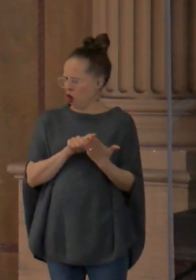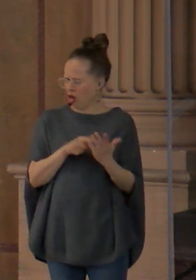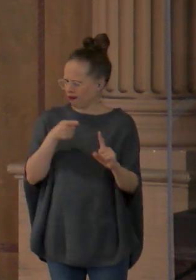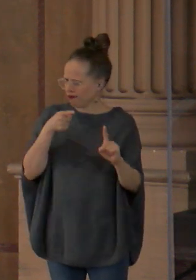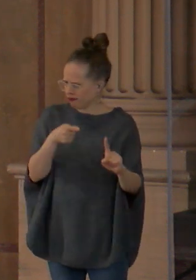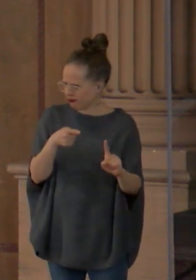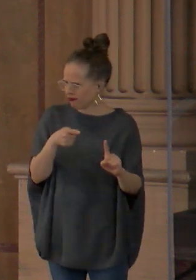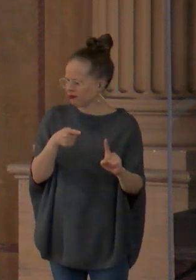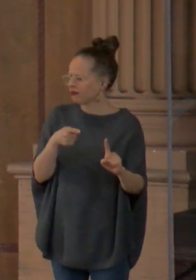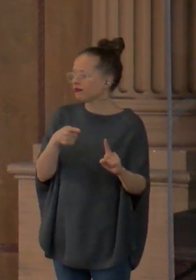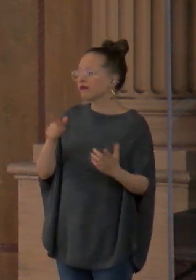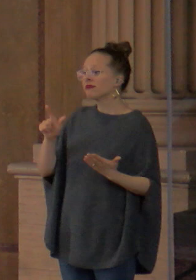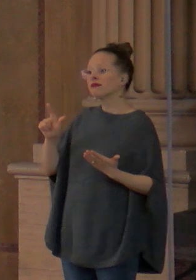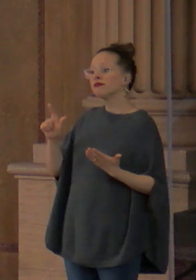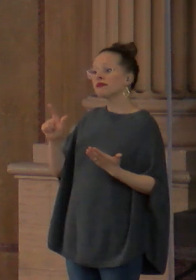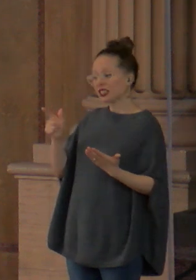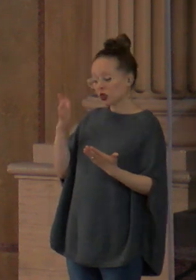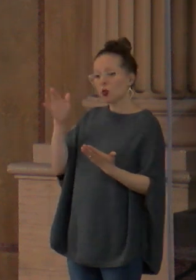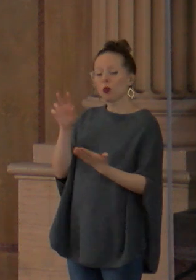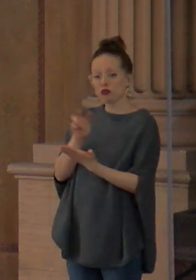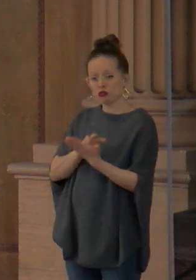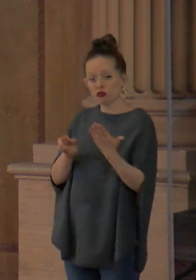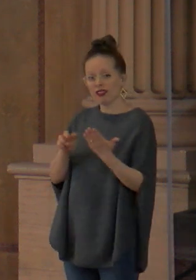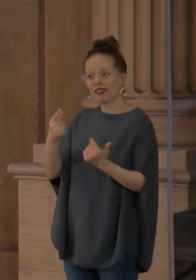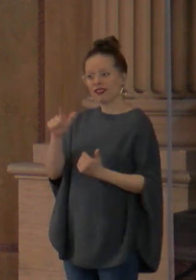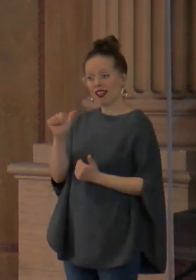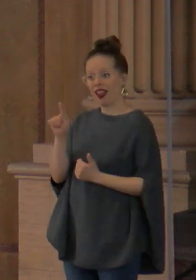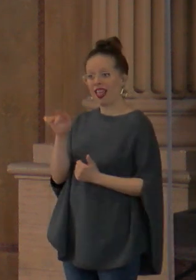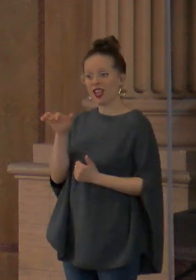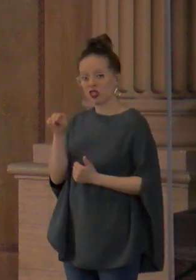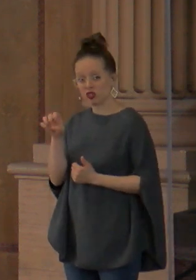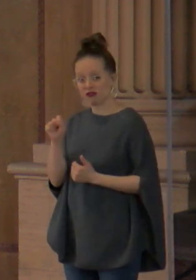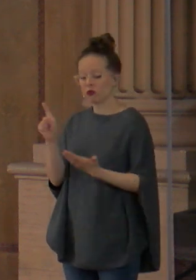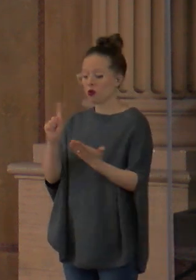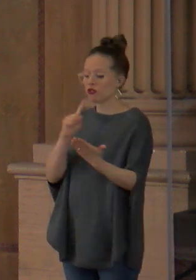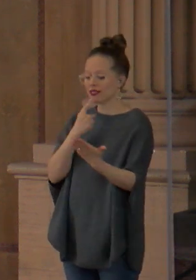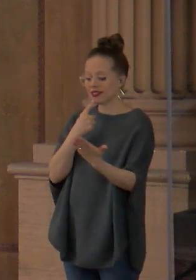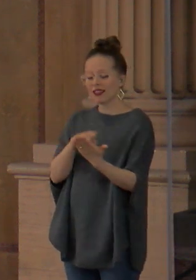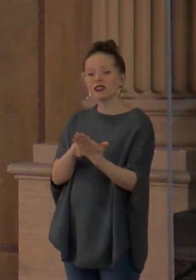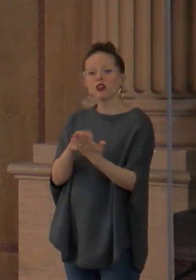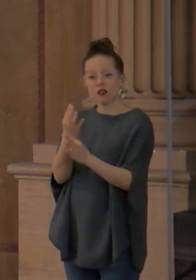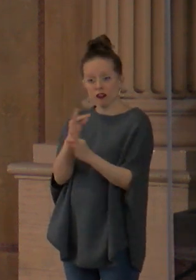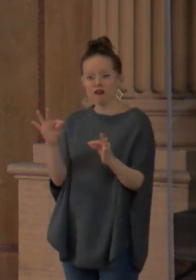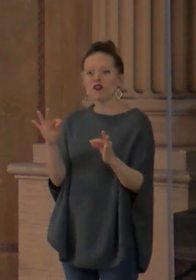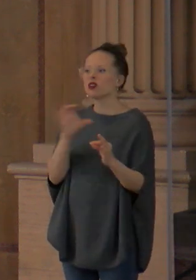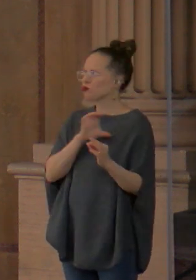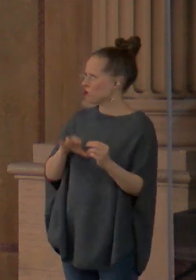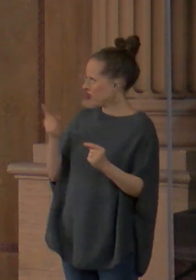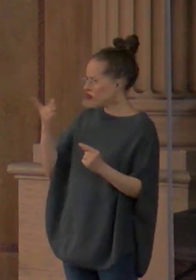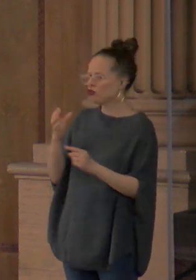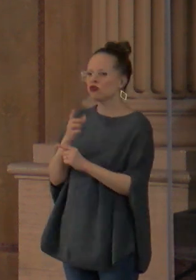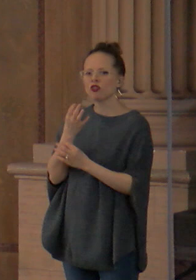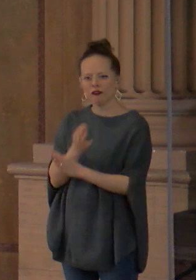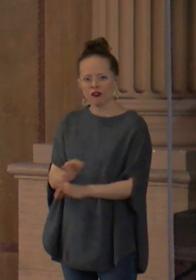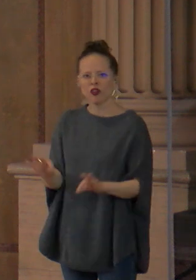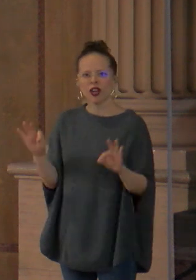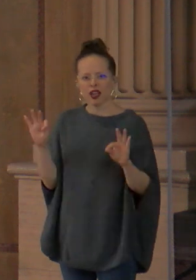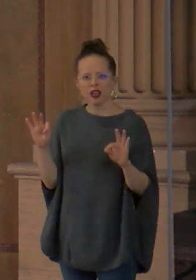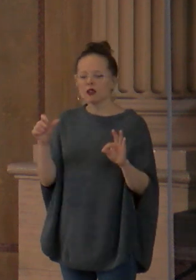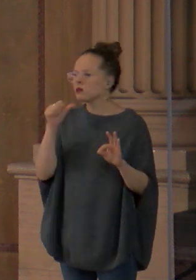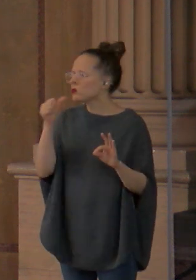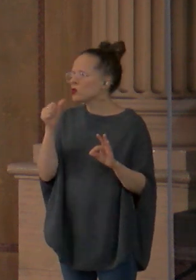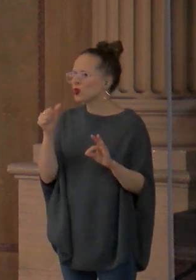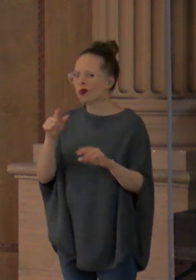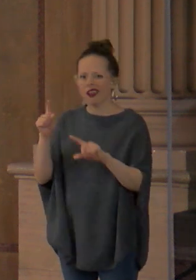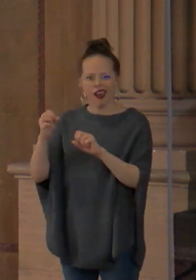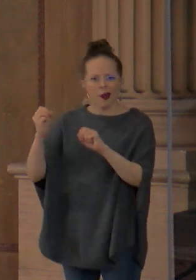.1 where it says, For freedom Christ has set us free. Stand firm, therefore, and do not submit again to a yoke of slavery. And